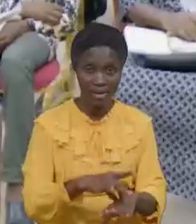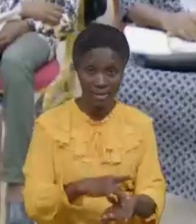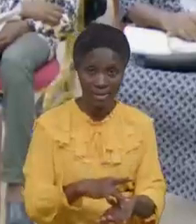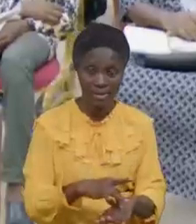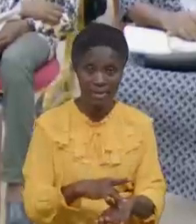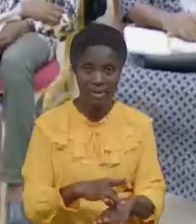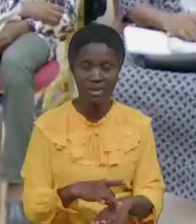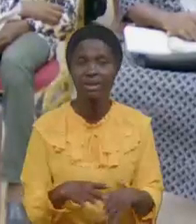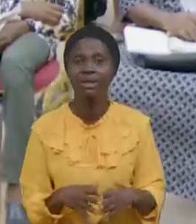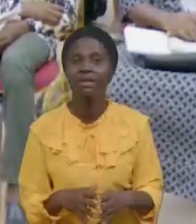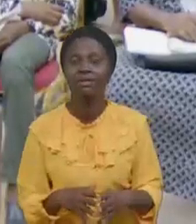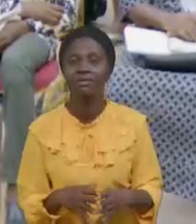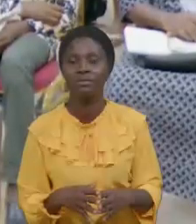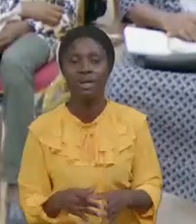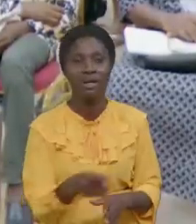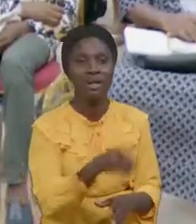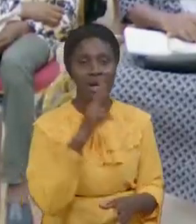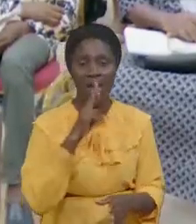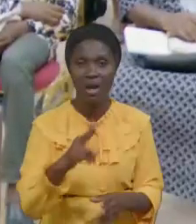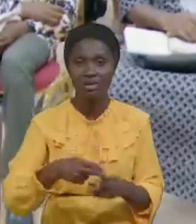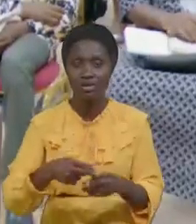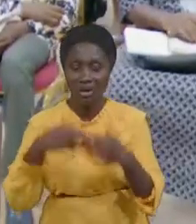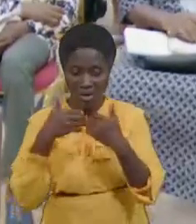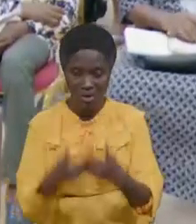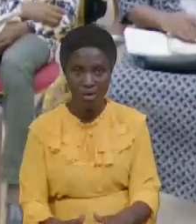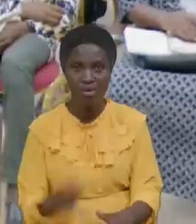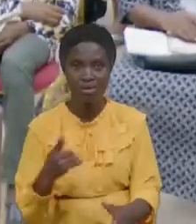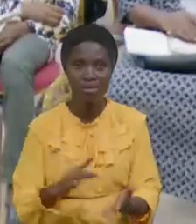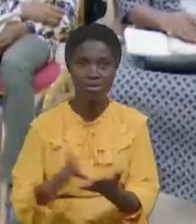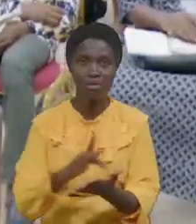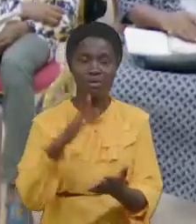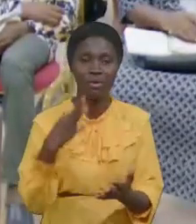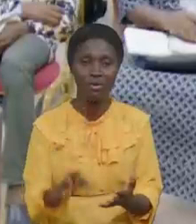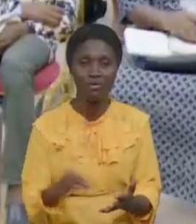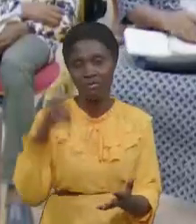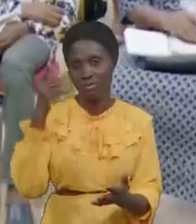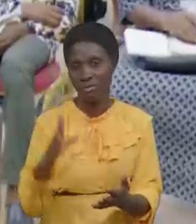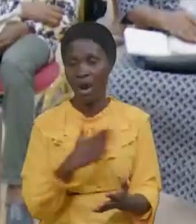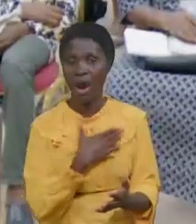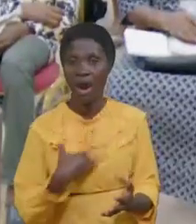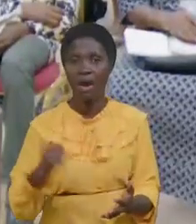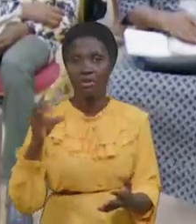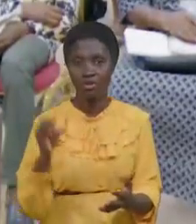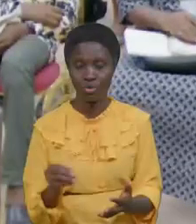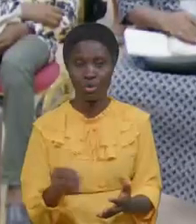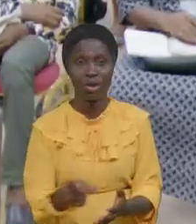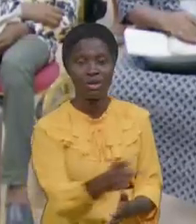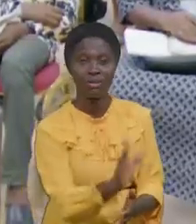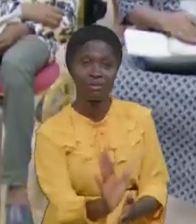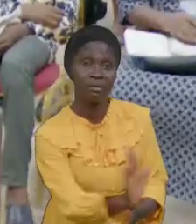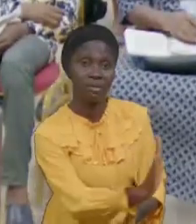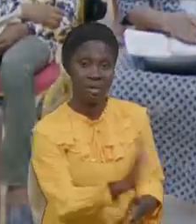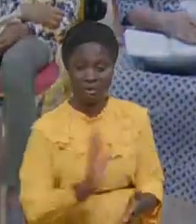earth fell short of the glory of God. And so their offspring,